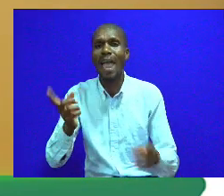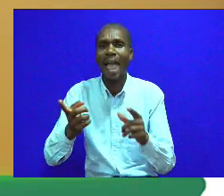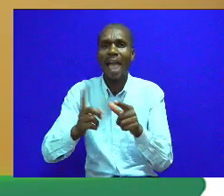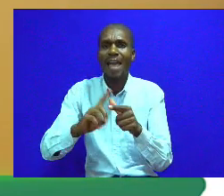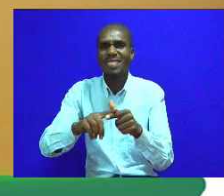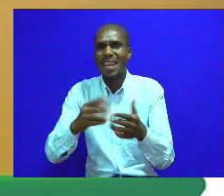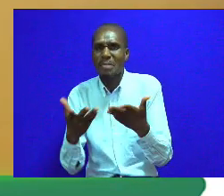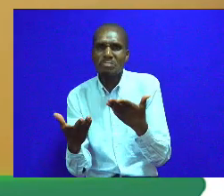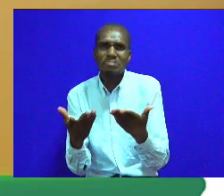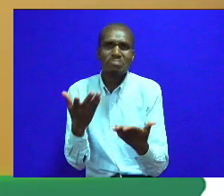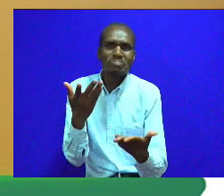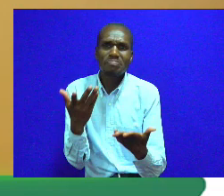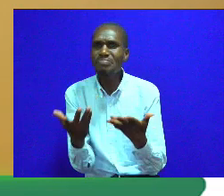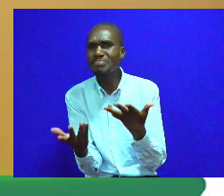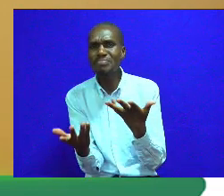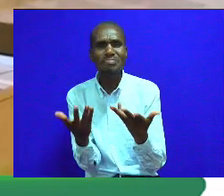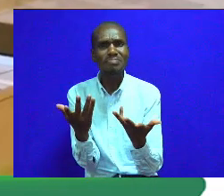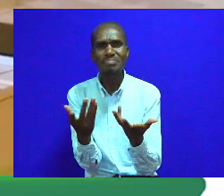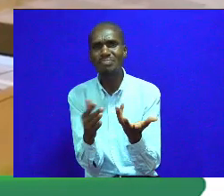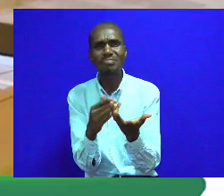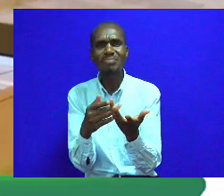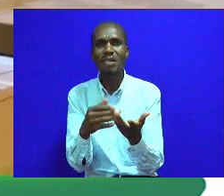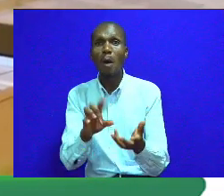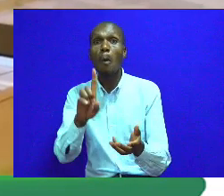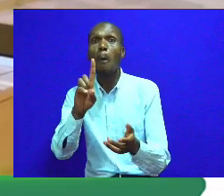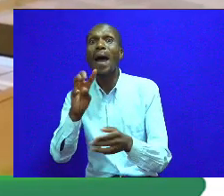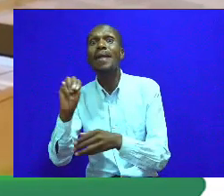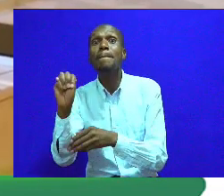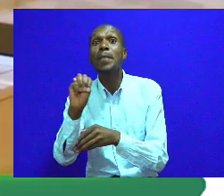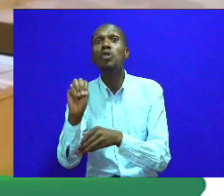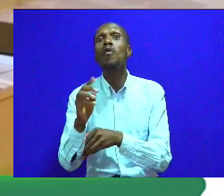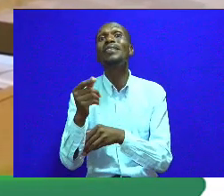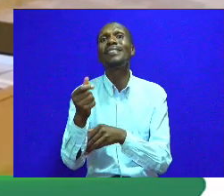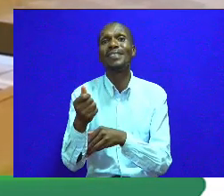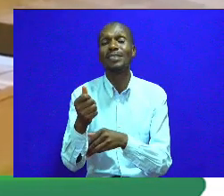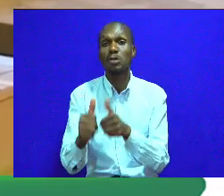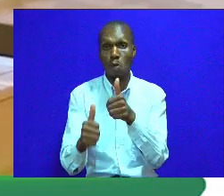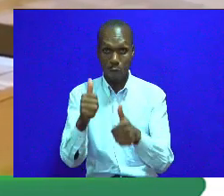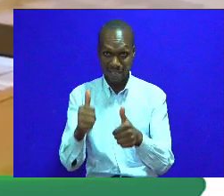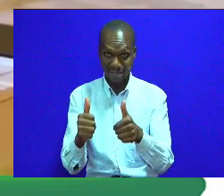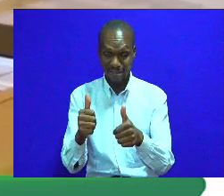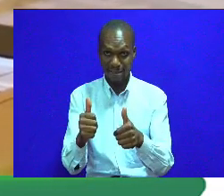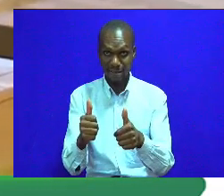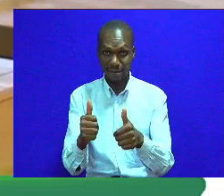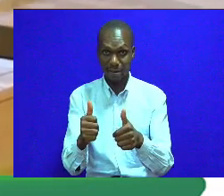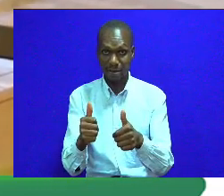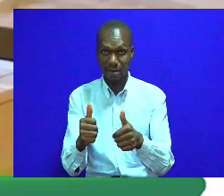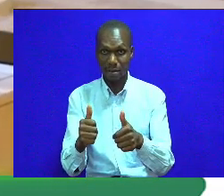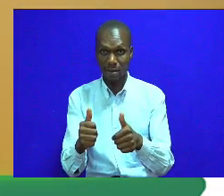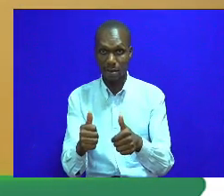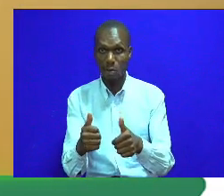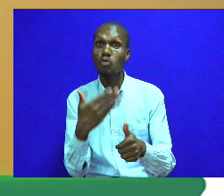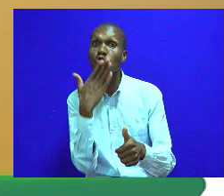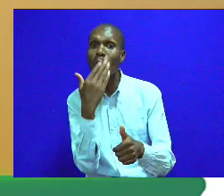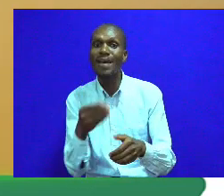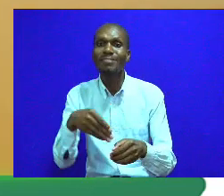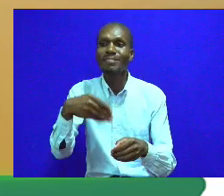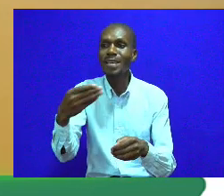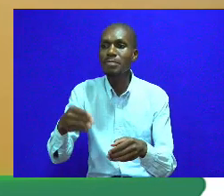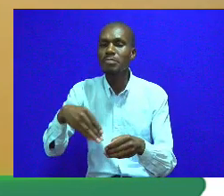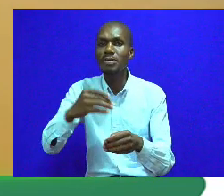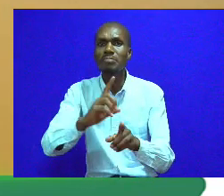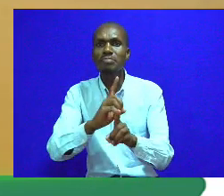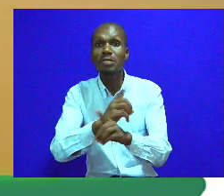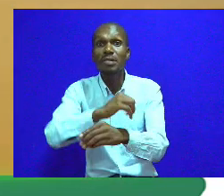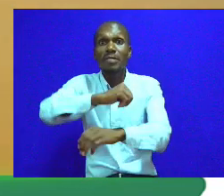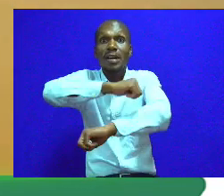bochire koetania emilioni yeyemo eyo tokanitinga chigenda ase chiskuru muna